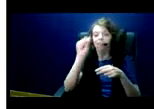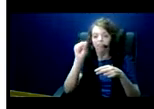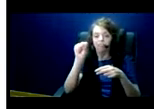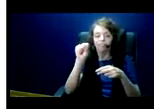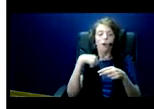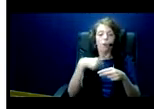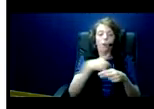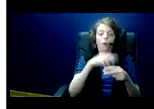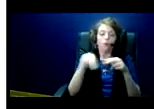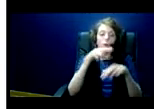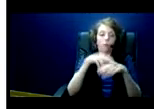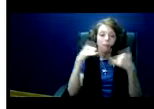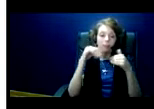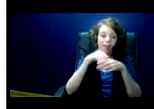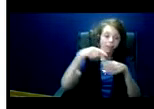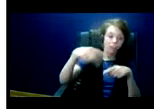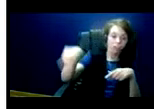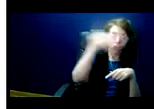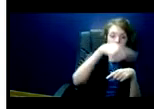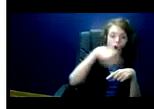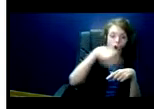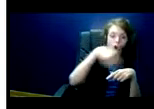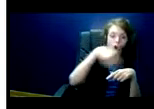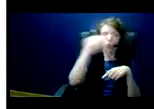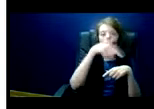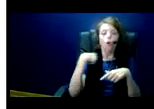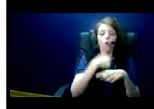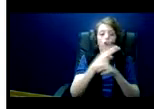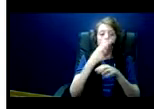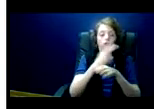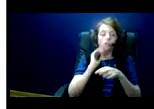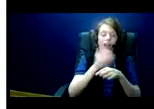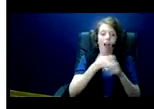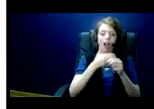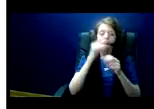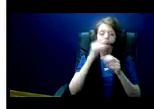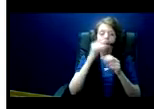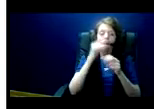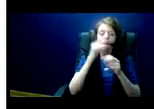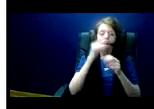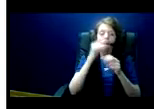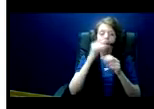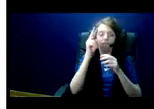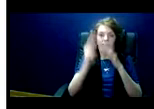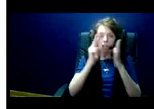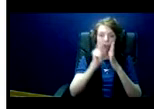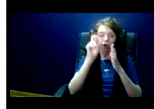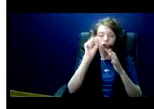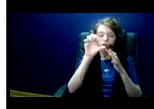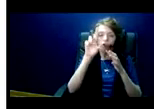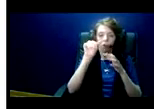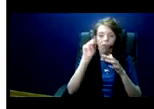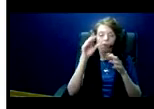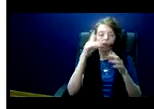circle. So we use the frame of our video screens to simulate paths for